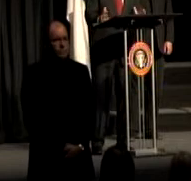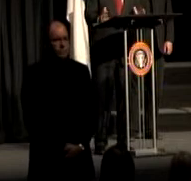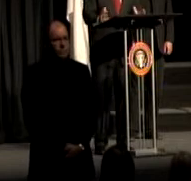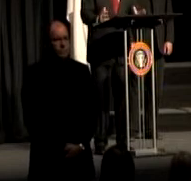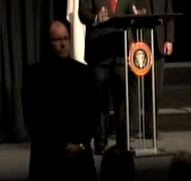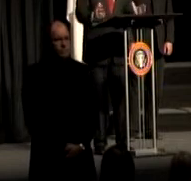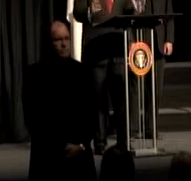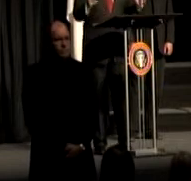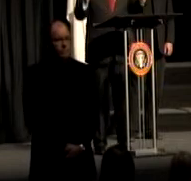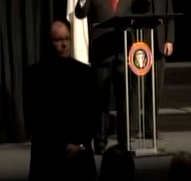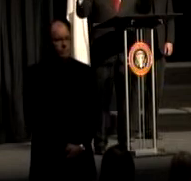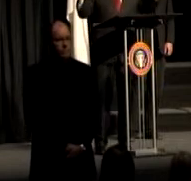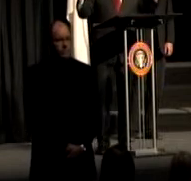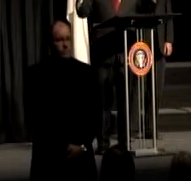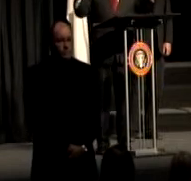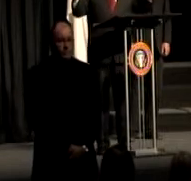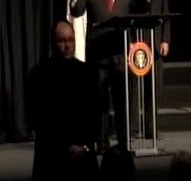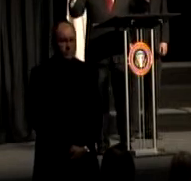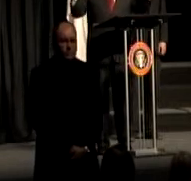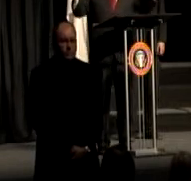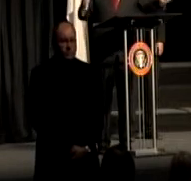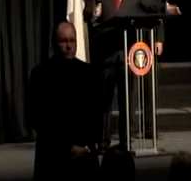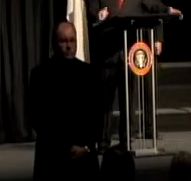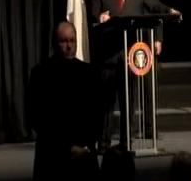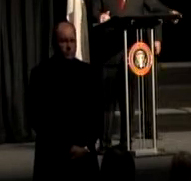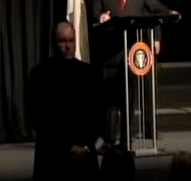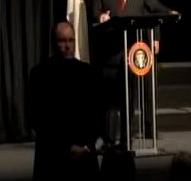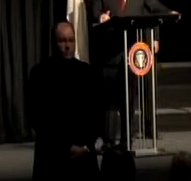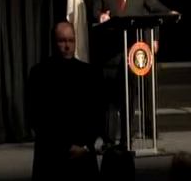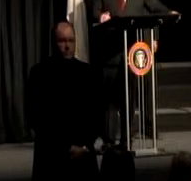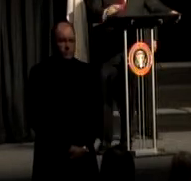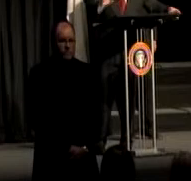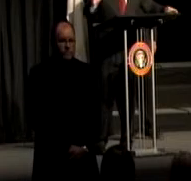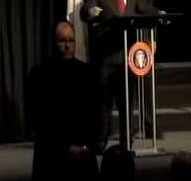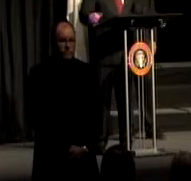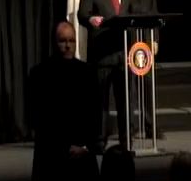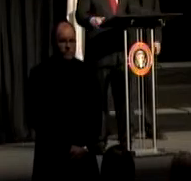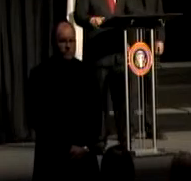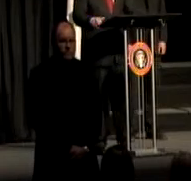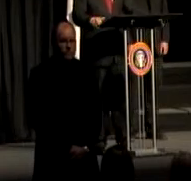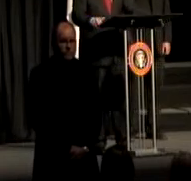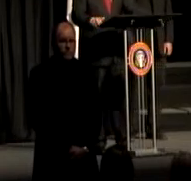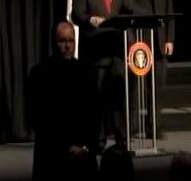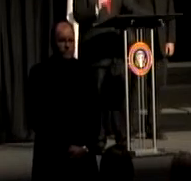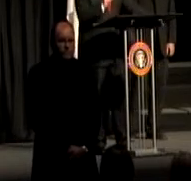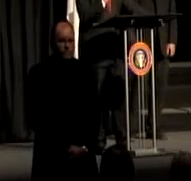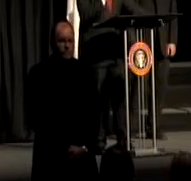before God and we say Lord I need your help I can't do this alone